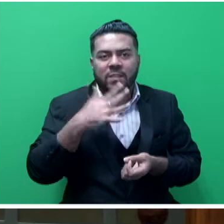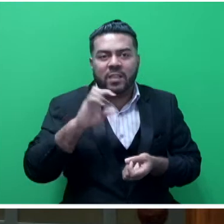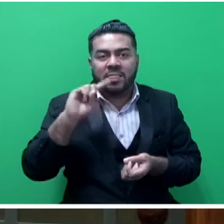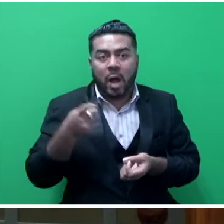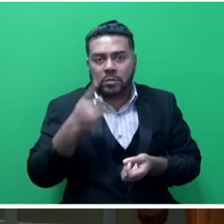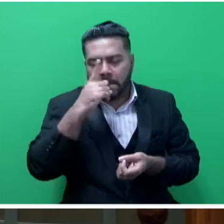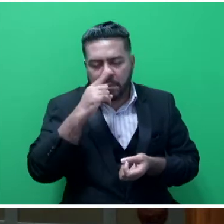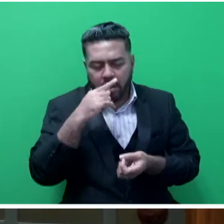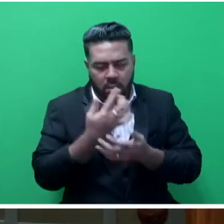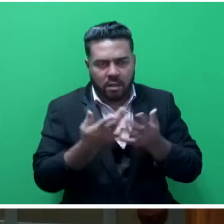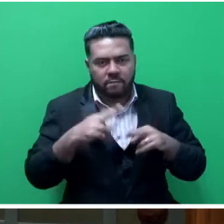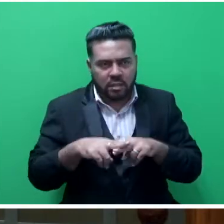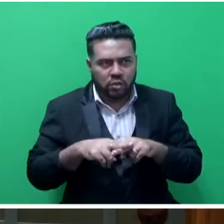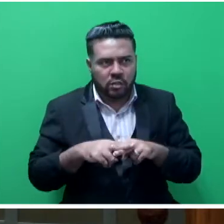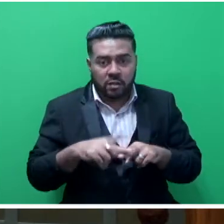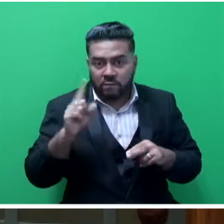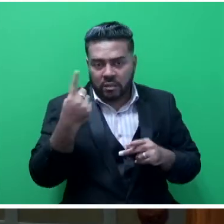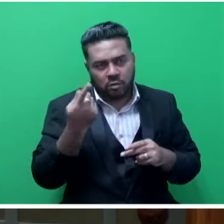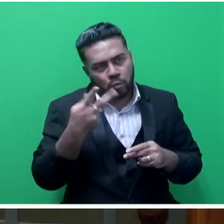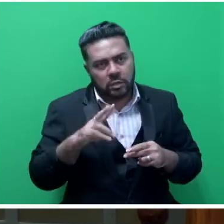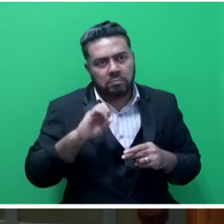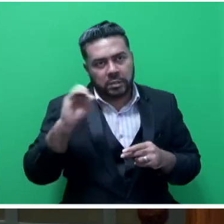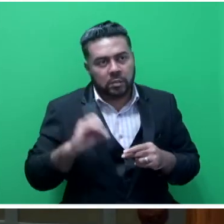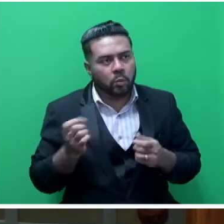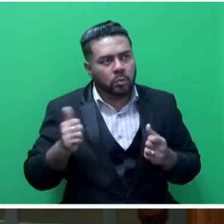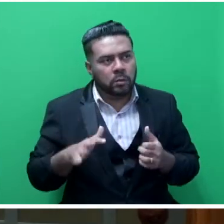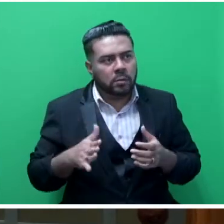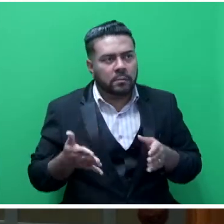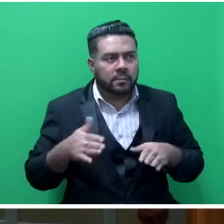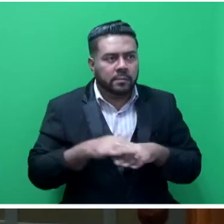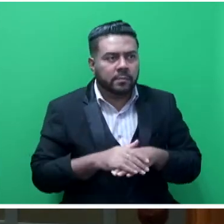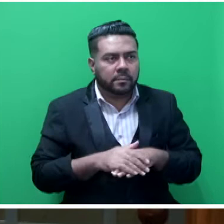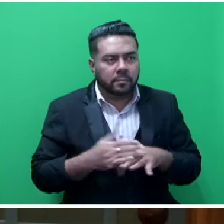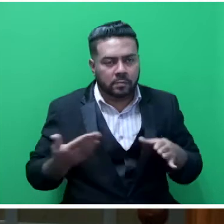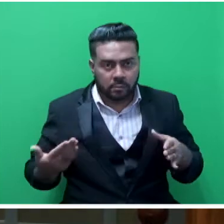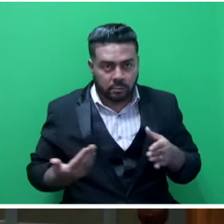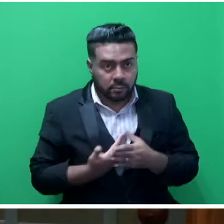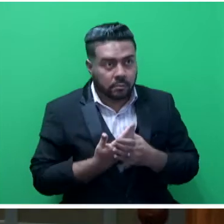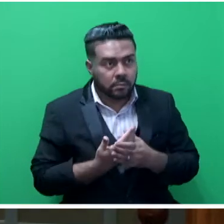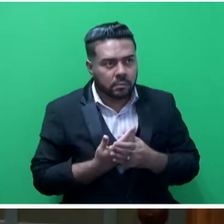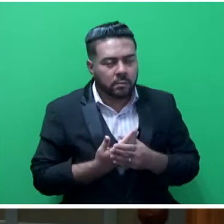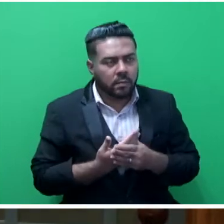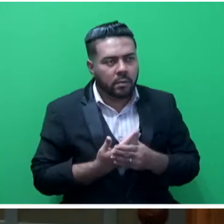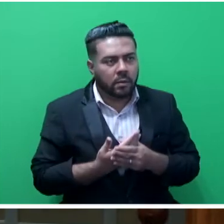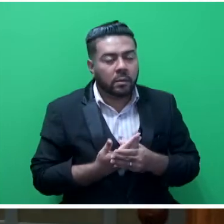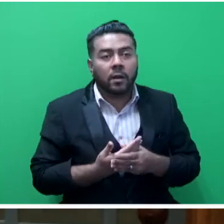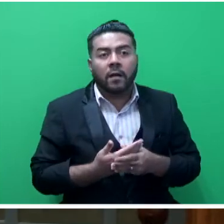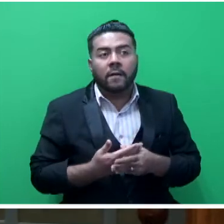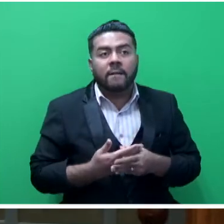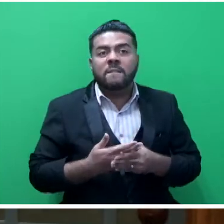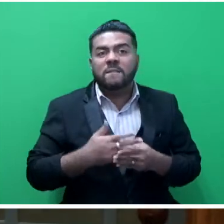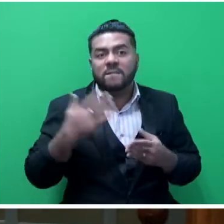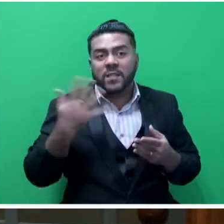and the first 20%, as we have heard from the ministerial statement, is coming through the COVAX facility, 15% free